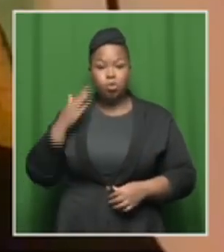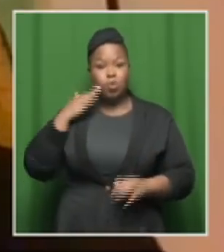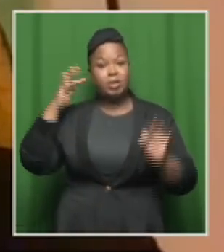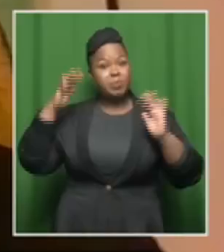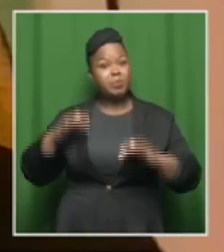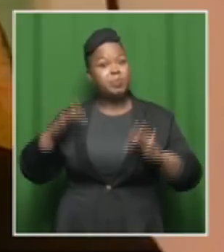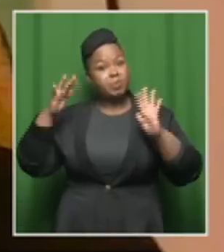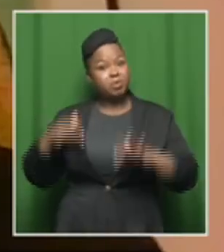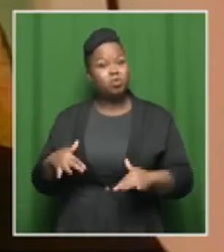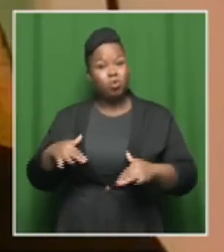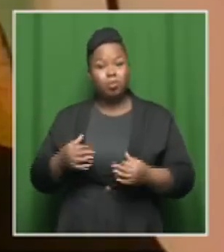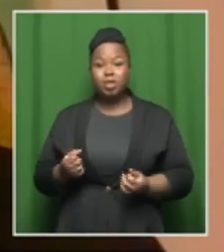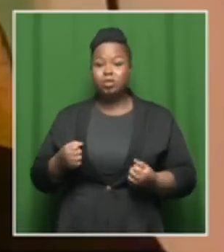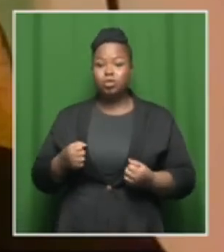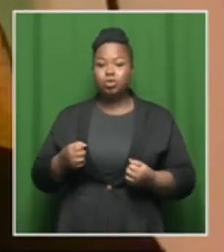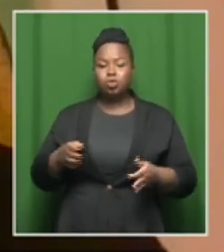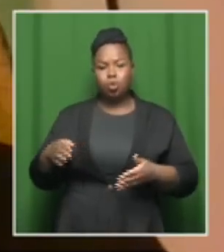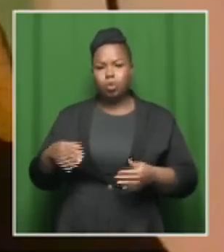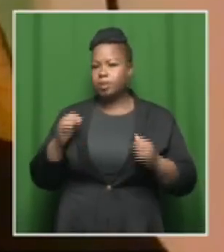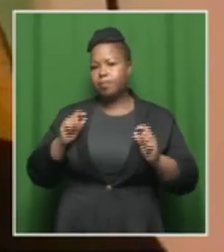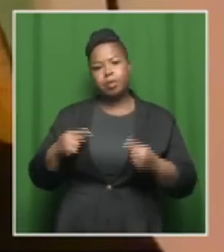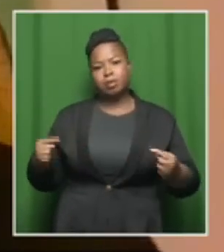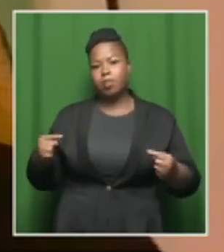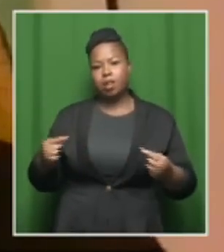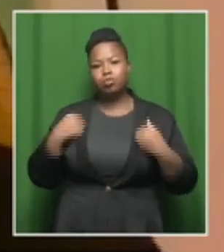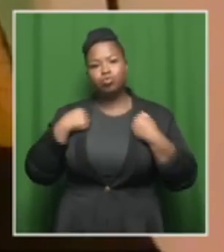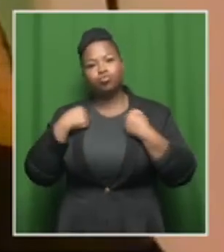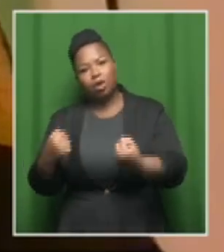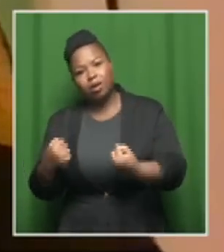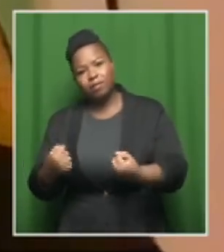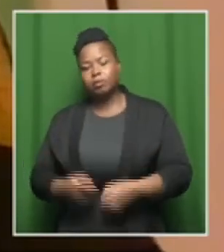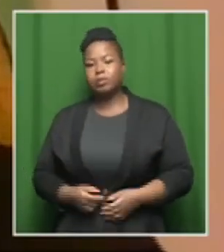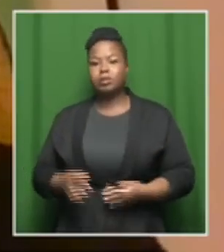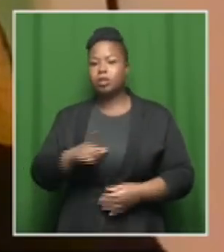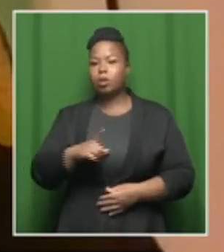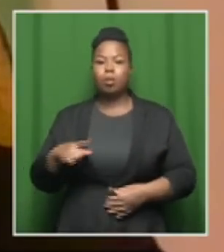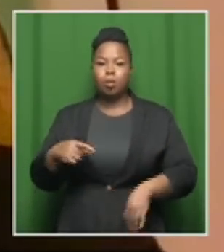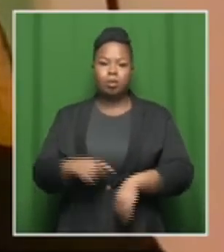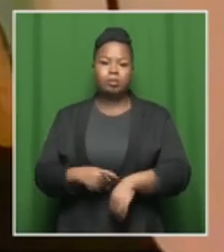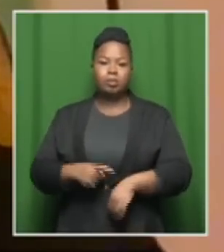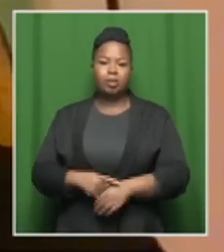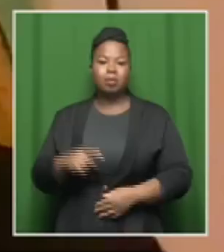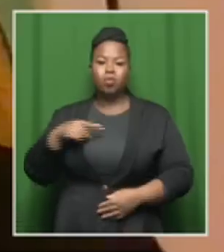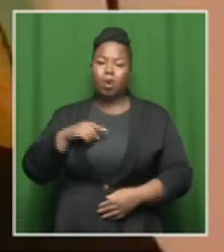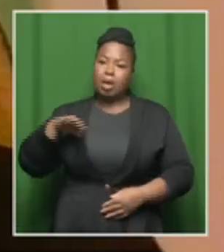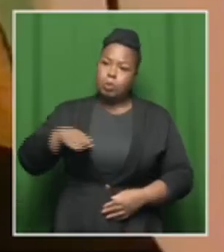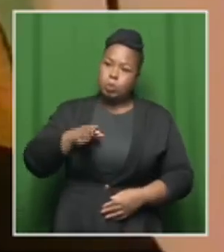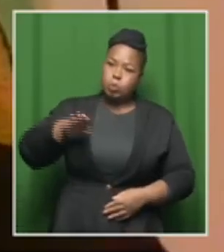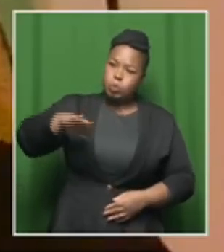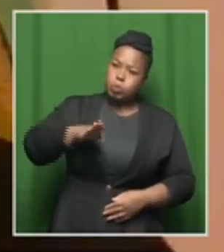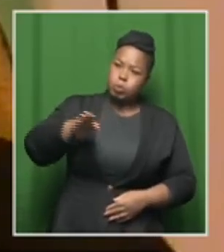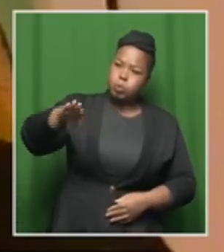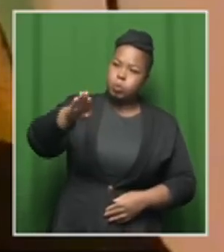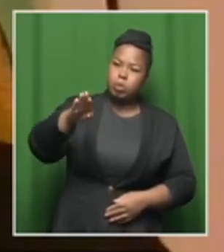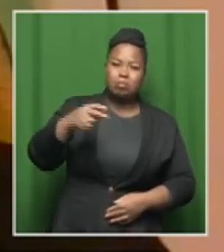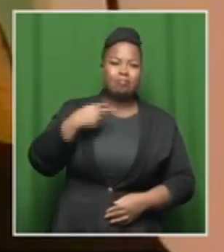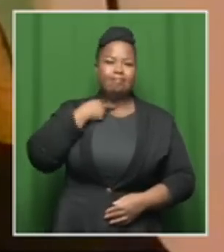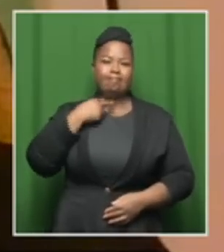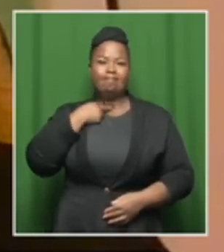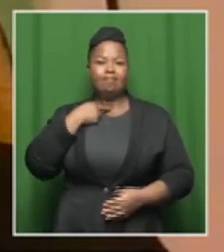roads are just basically impassable. So it takes a long time to do, and the terrain is quite difficult to operate in. So